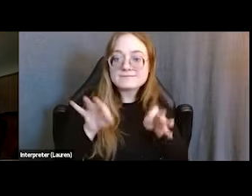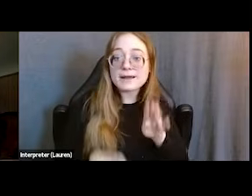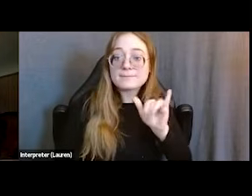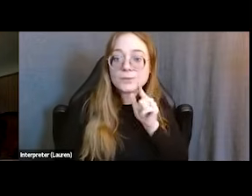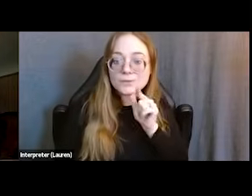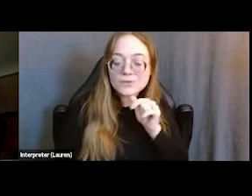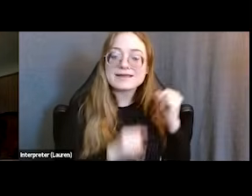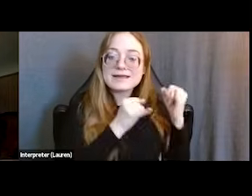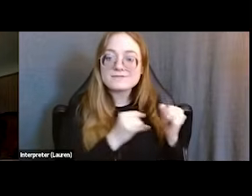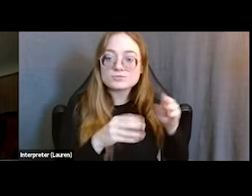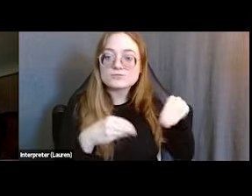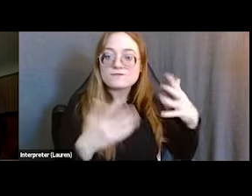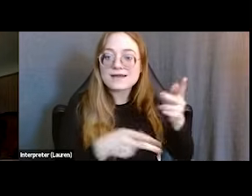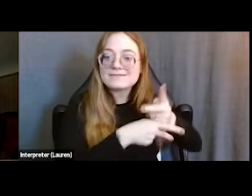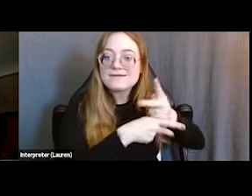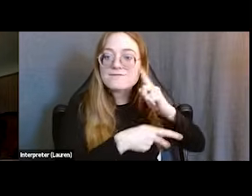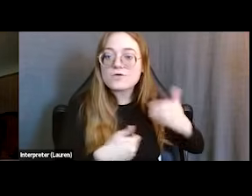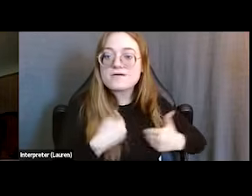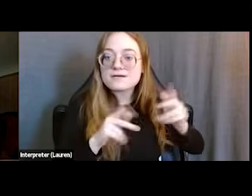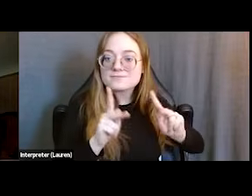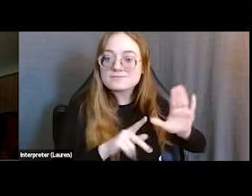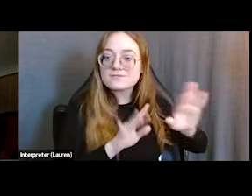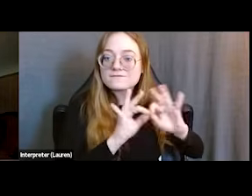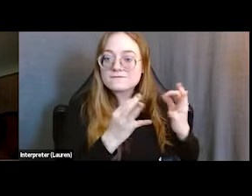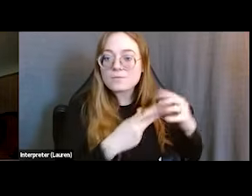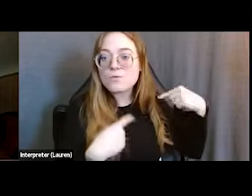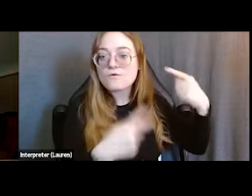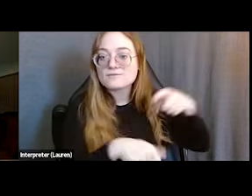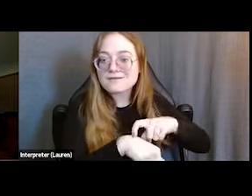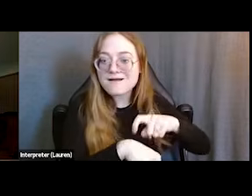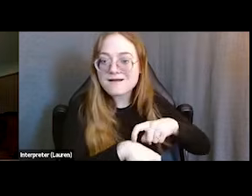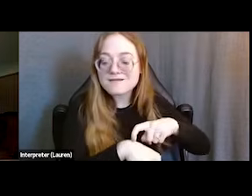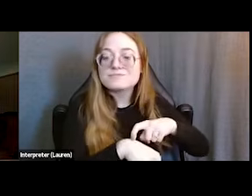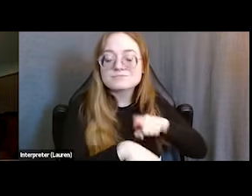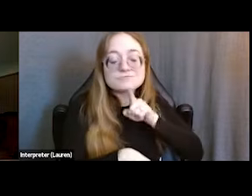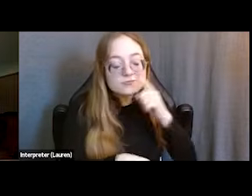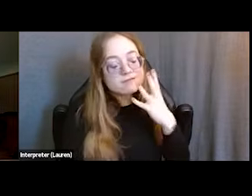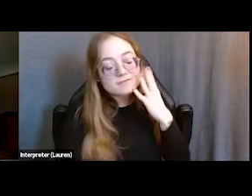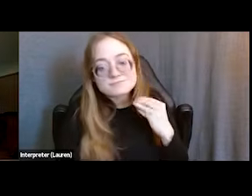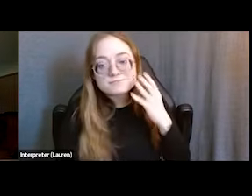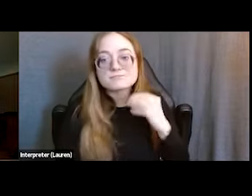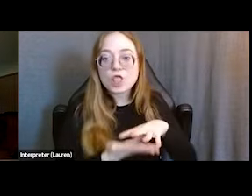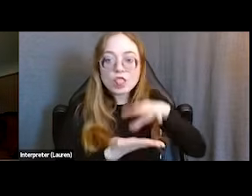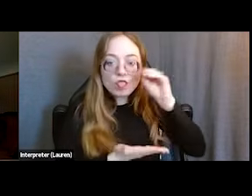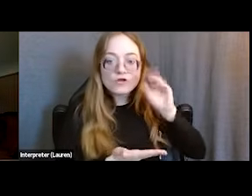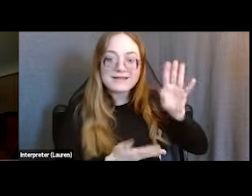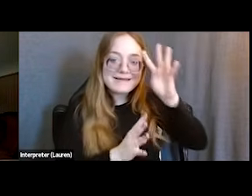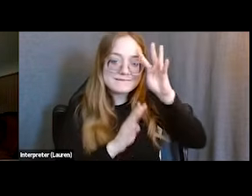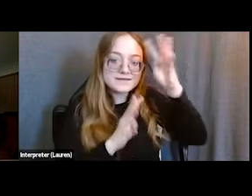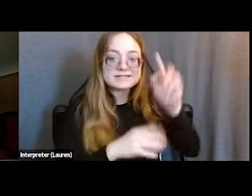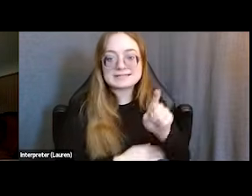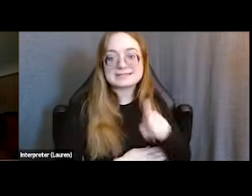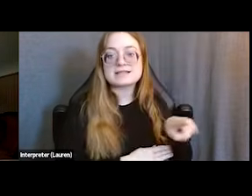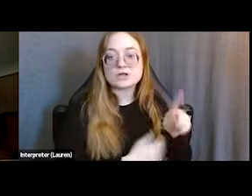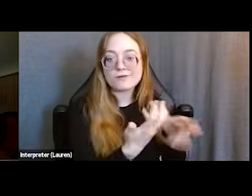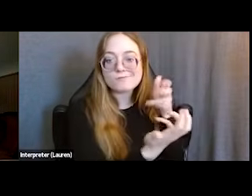provide care for young people and their families over time and really have learned what the interventions are that are necessary in order to